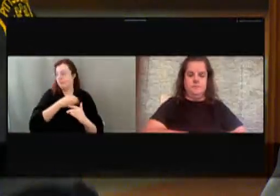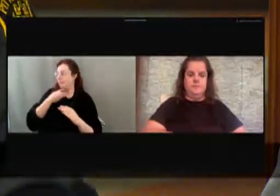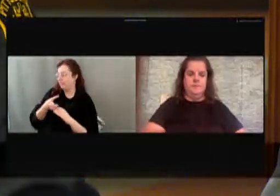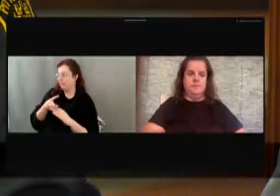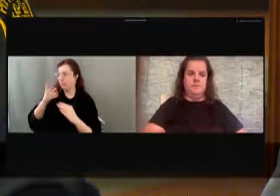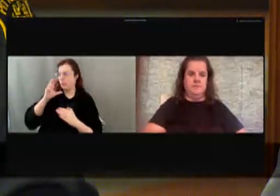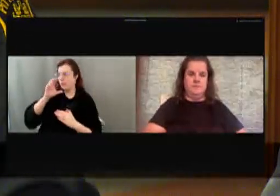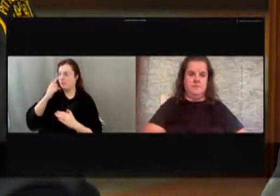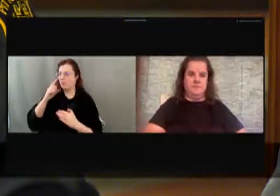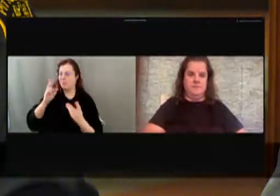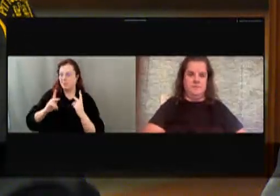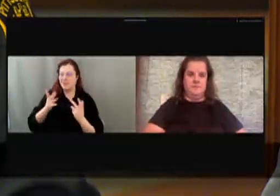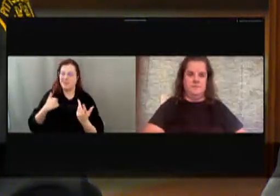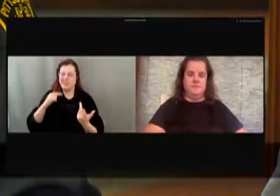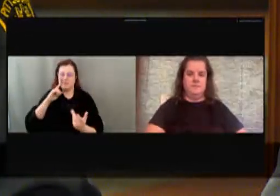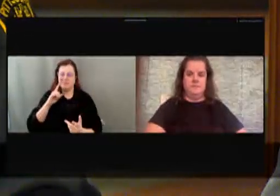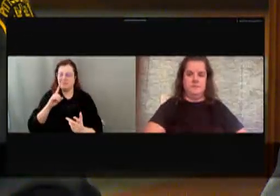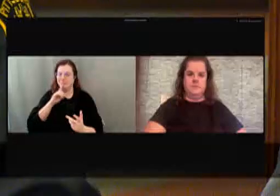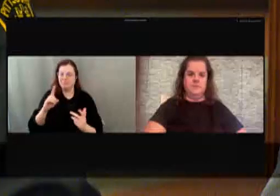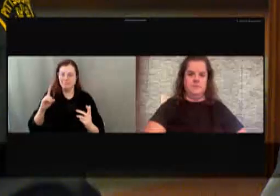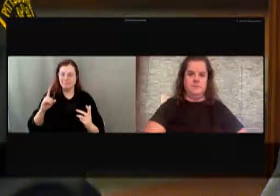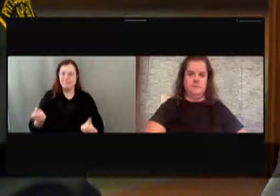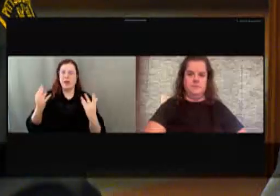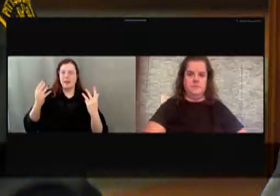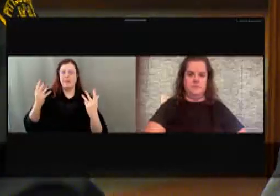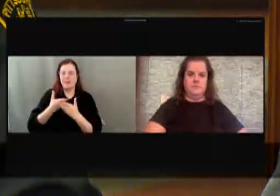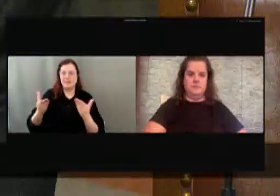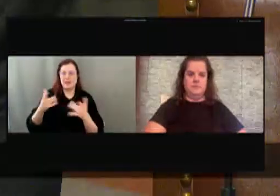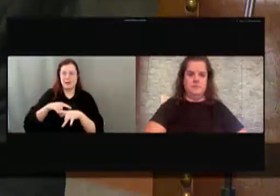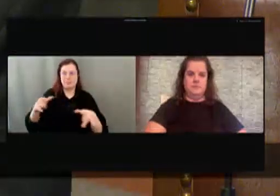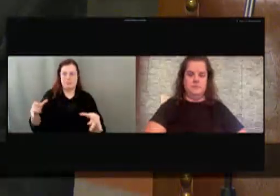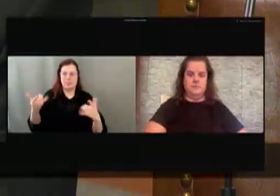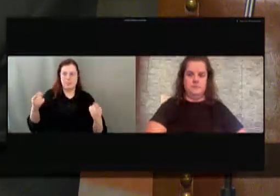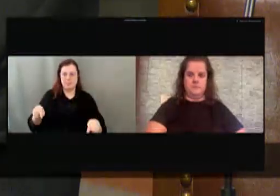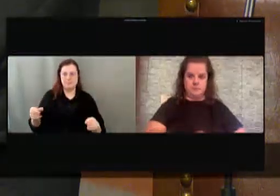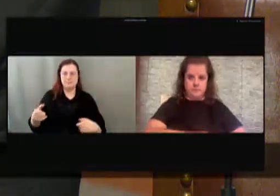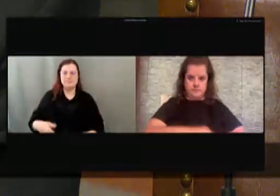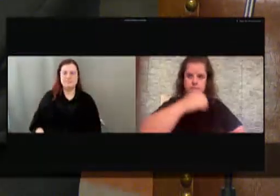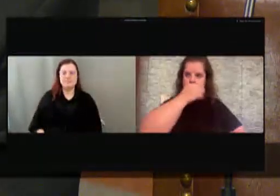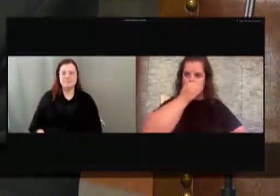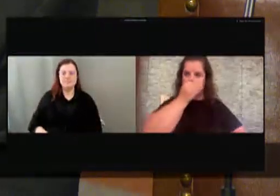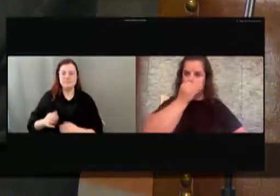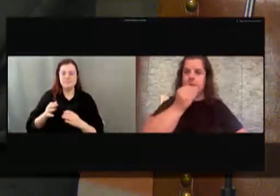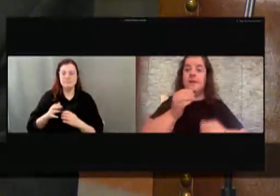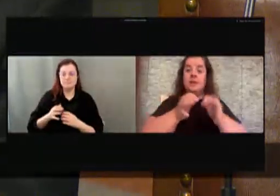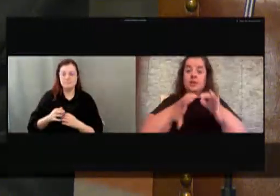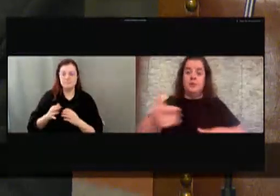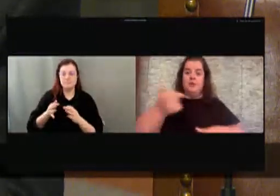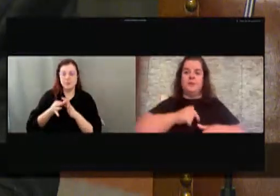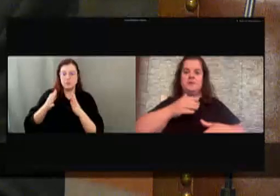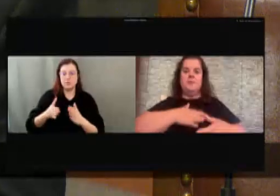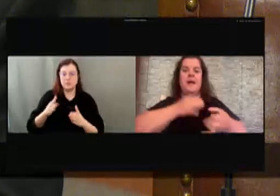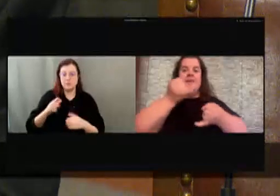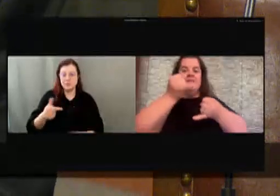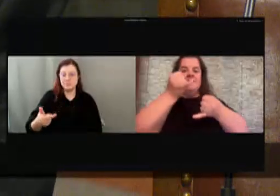I think it was just a combination of different factors. Sure. And my final question is, you know,